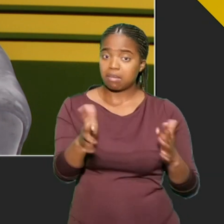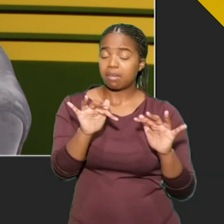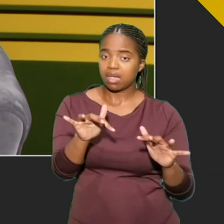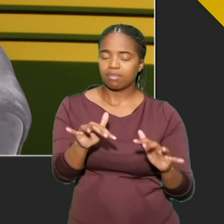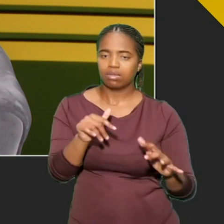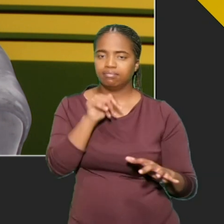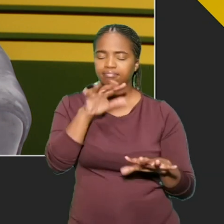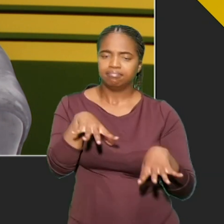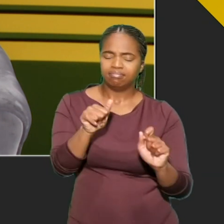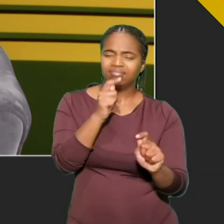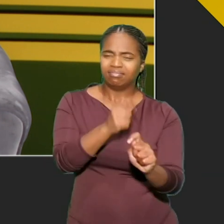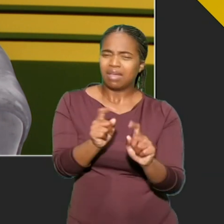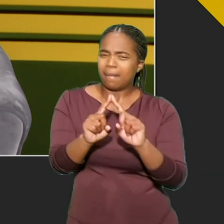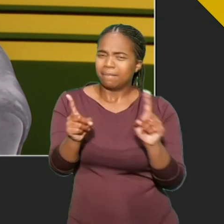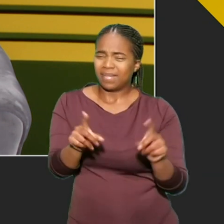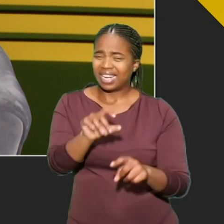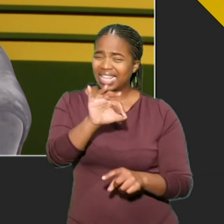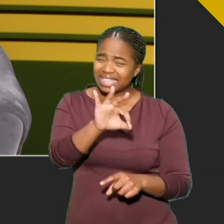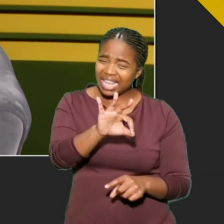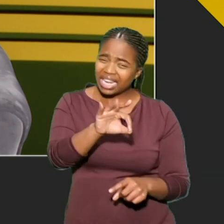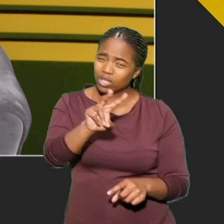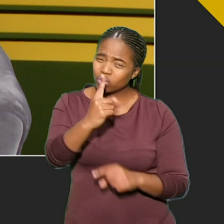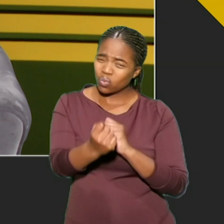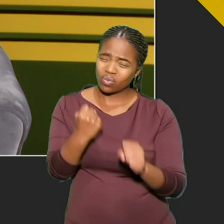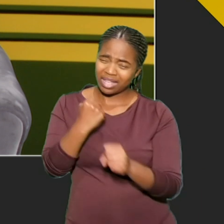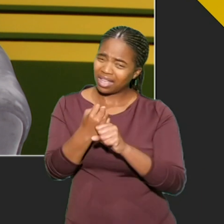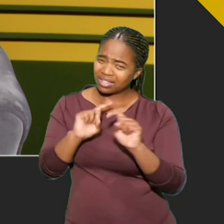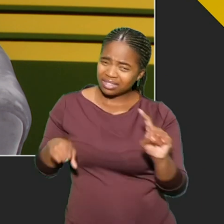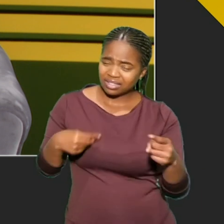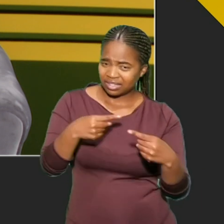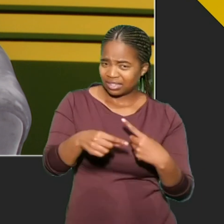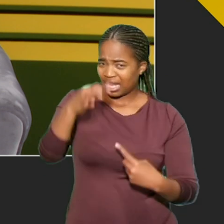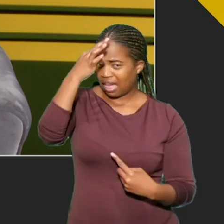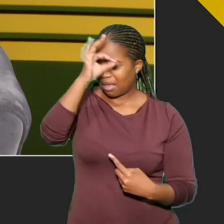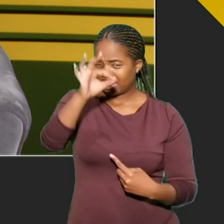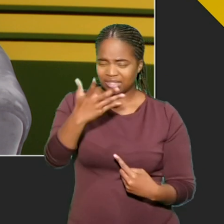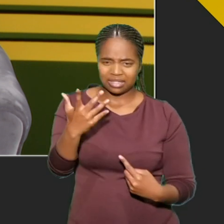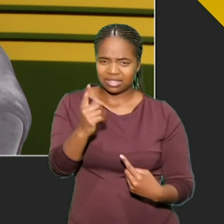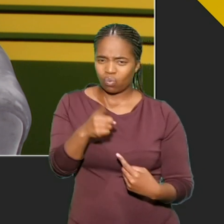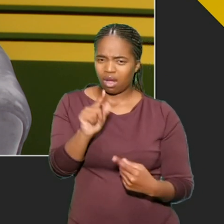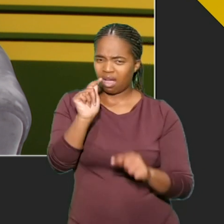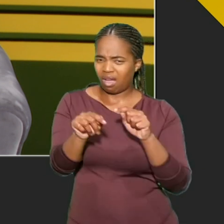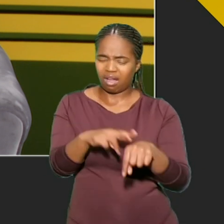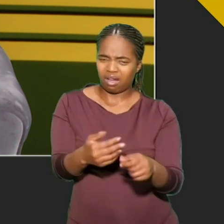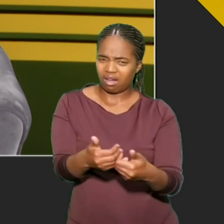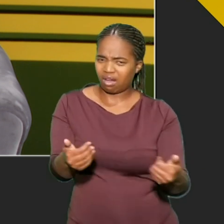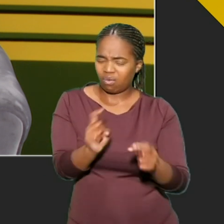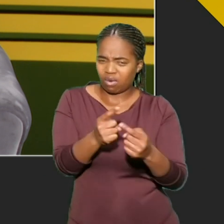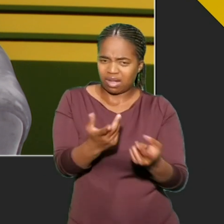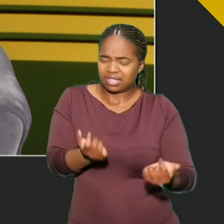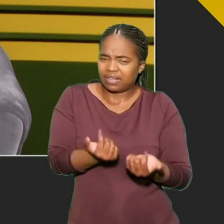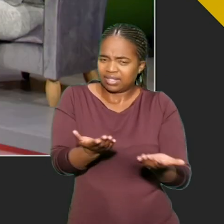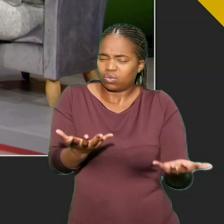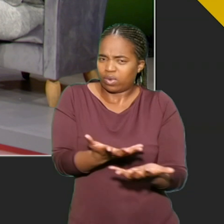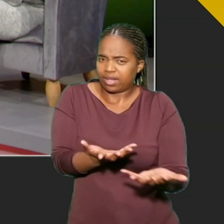and took over those spaces. But after 32 years, you would think that the government can no longer blame the legacy of apartheid. Where are the